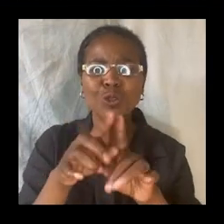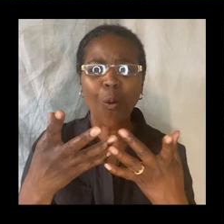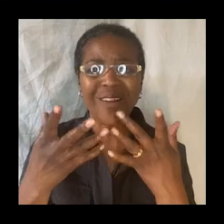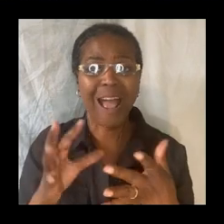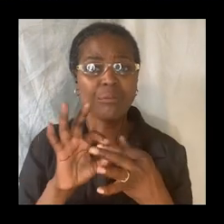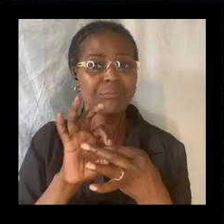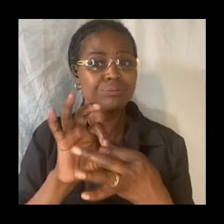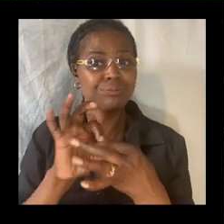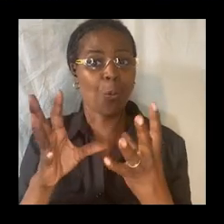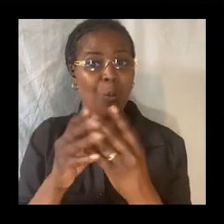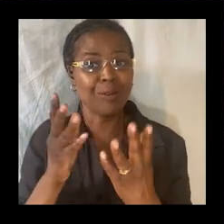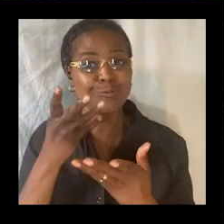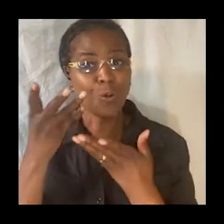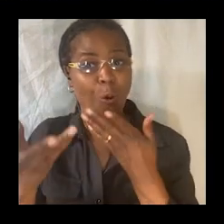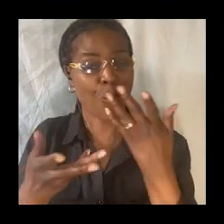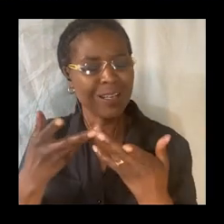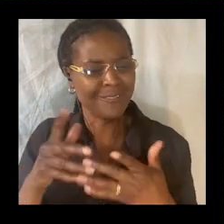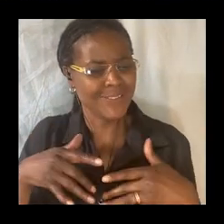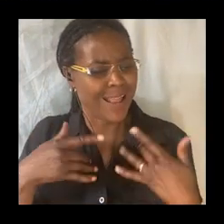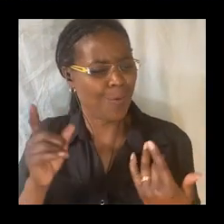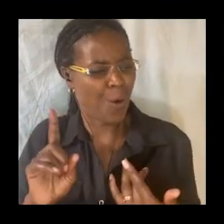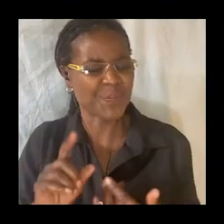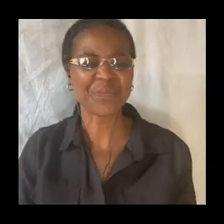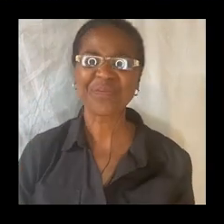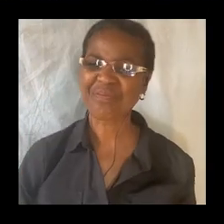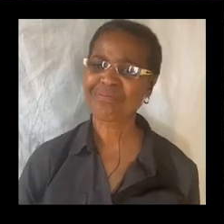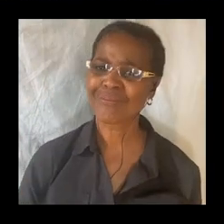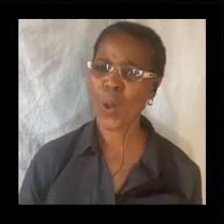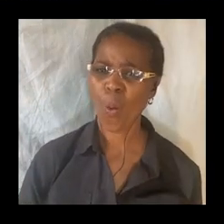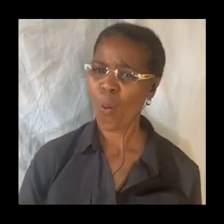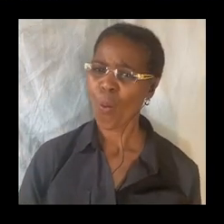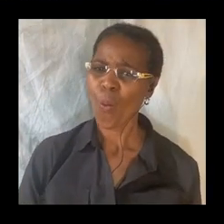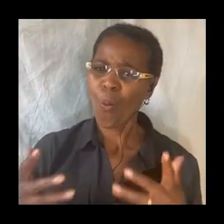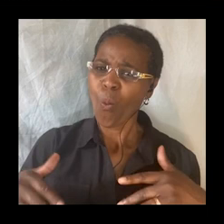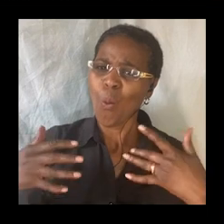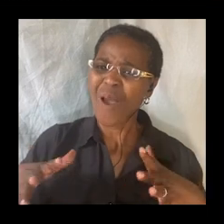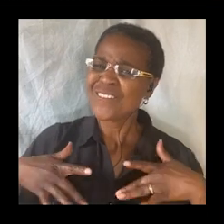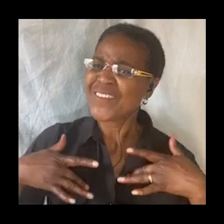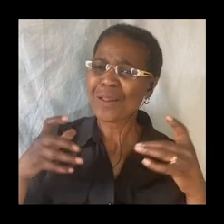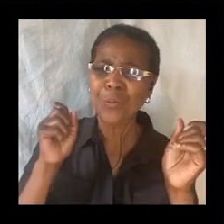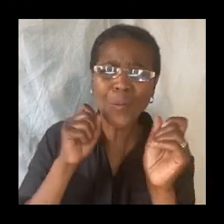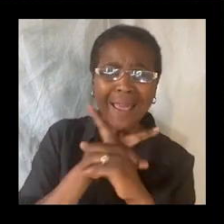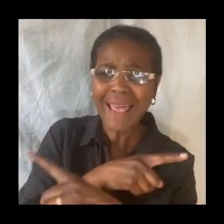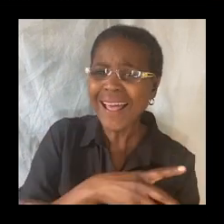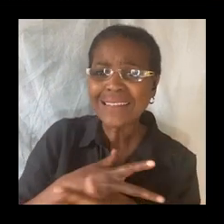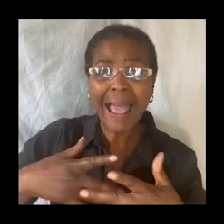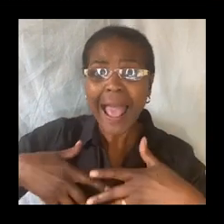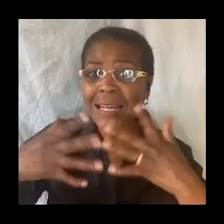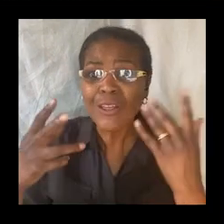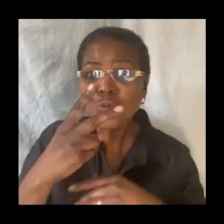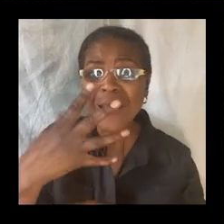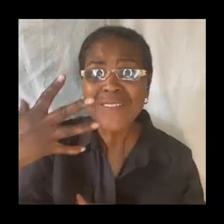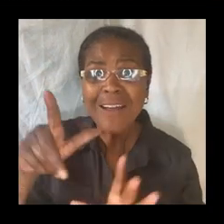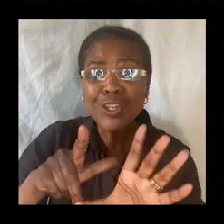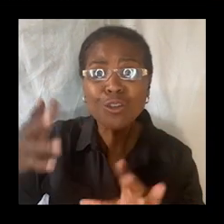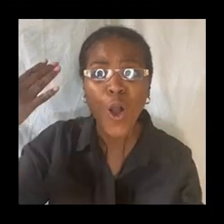now? Yeah, I mean, it feels really weird. It feels weird that anything existed 25 years ago